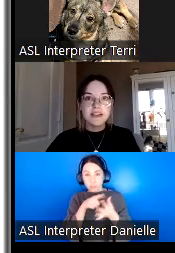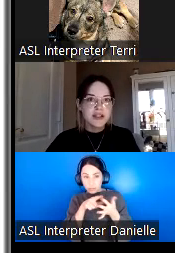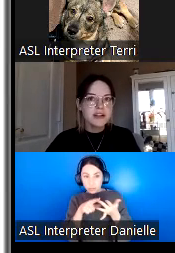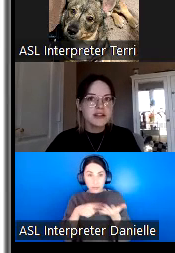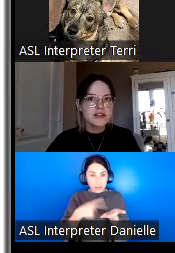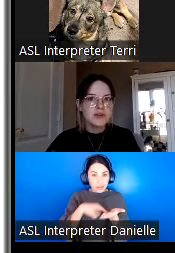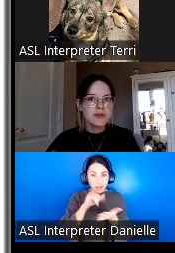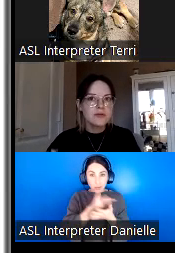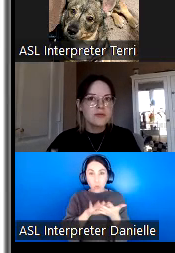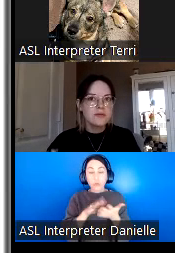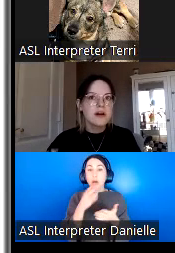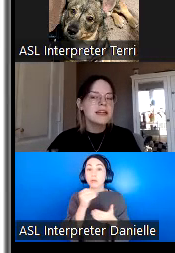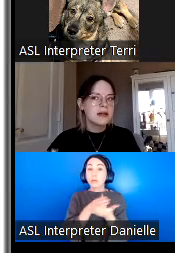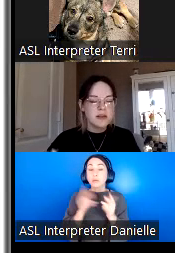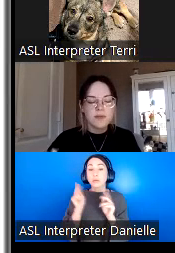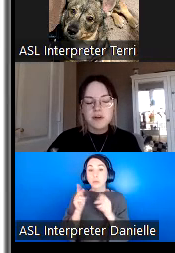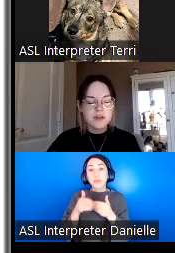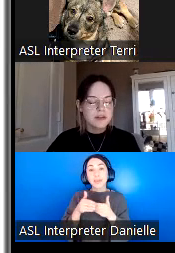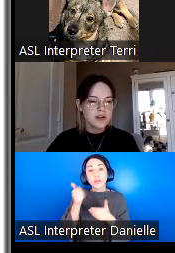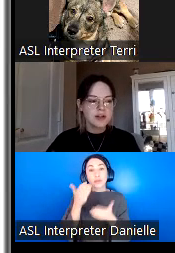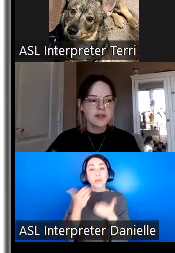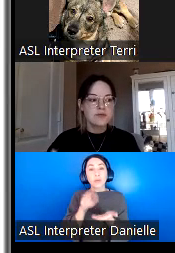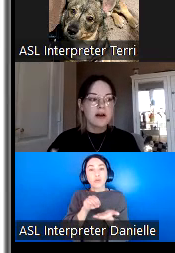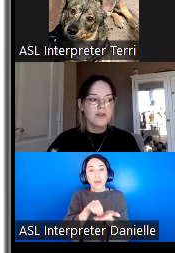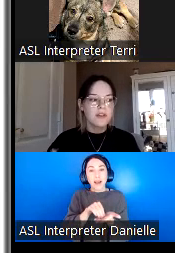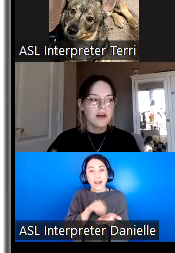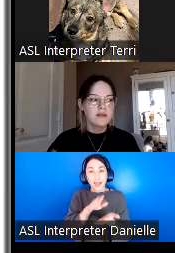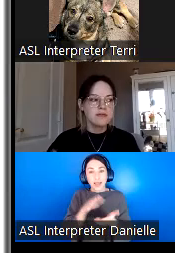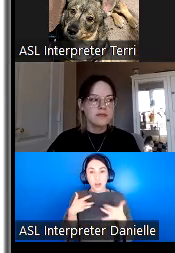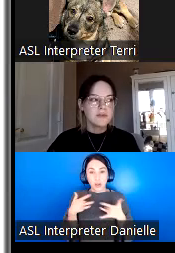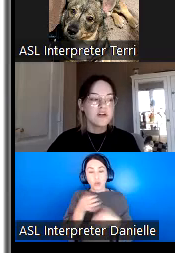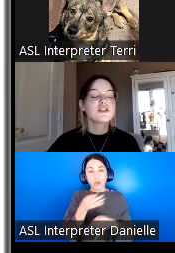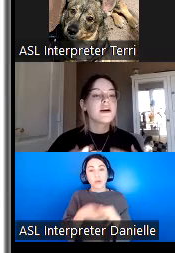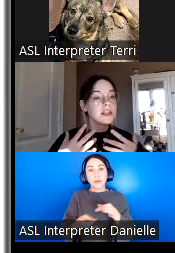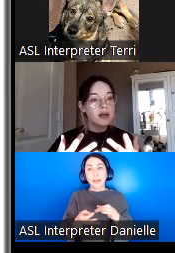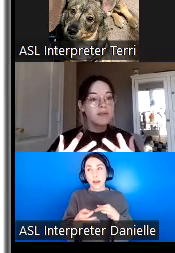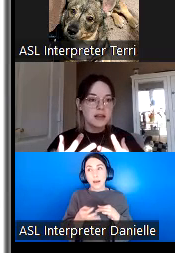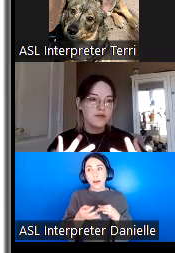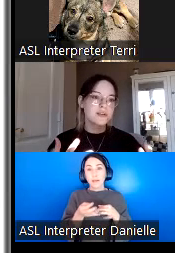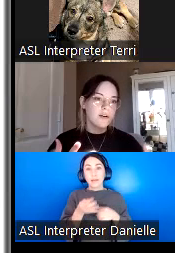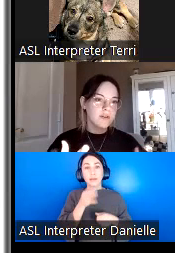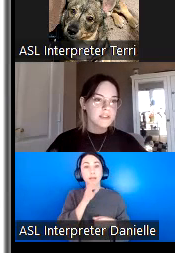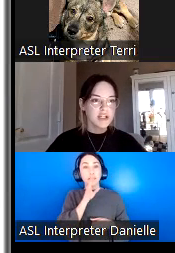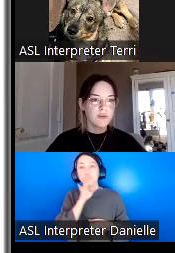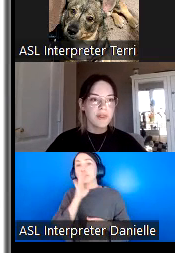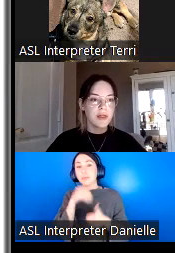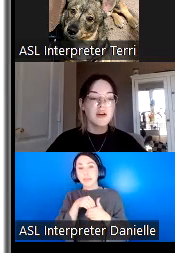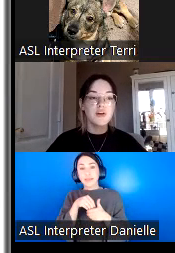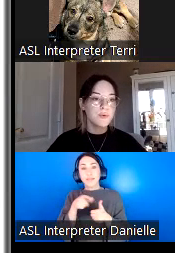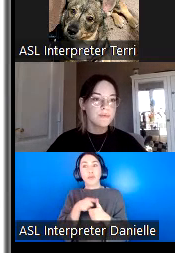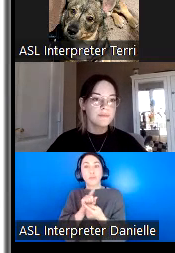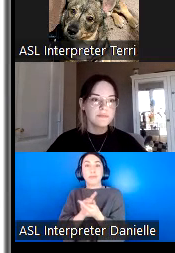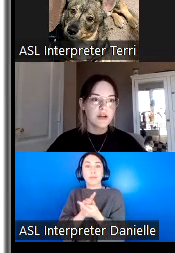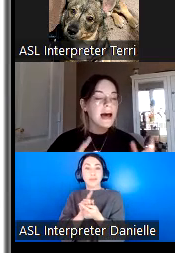easier to write down some of those concerns rather than sharing them in their first conversation with